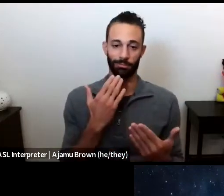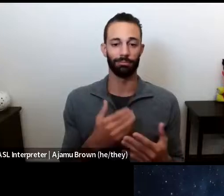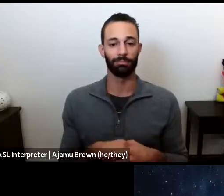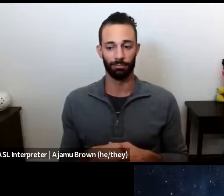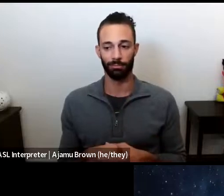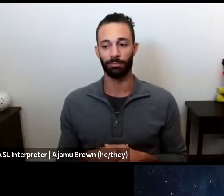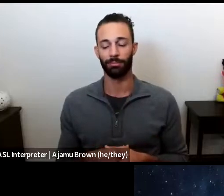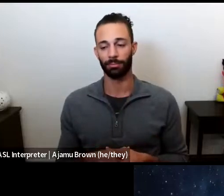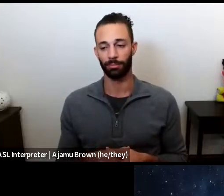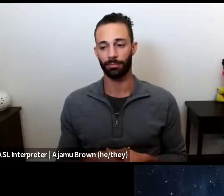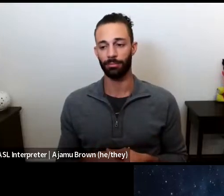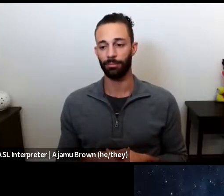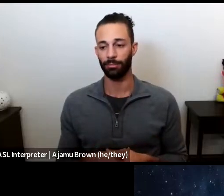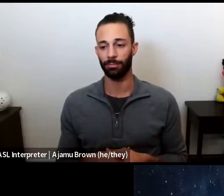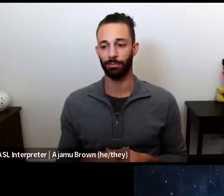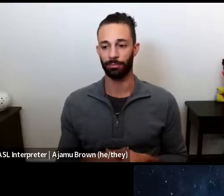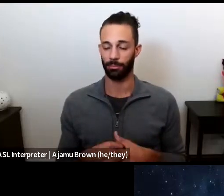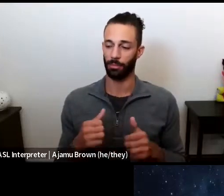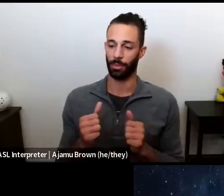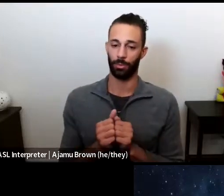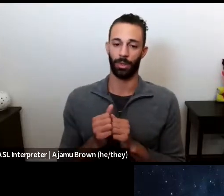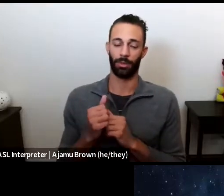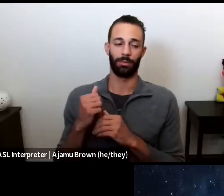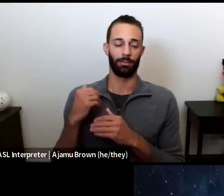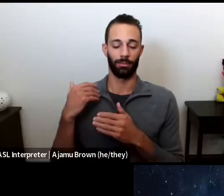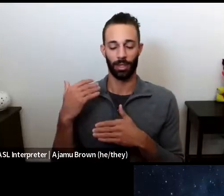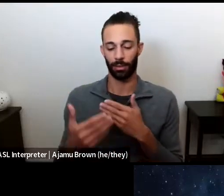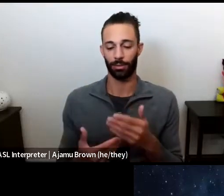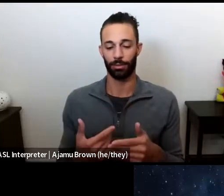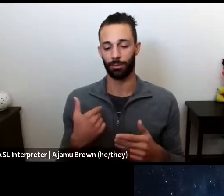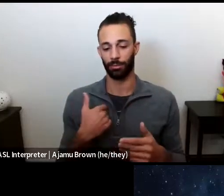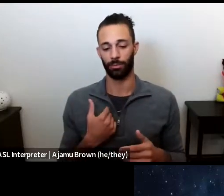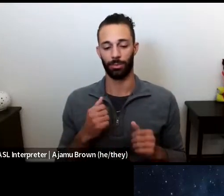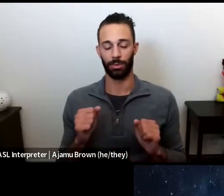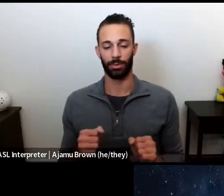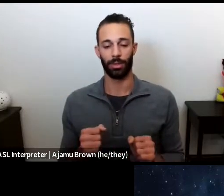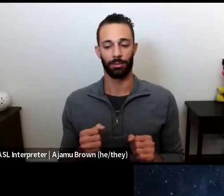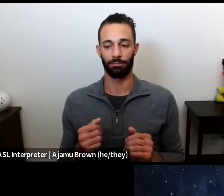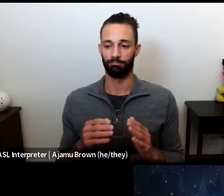Because we can do so much more with them than we can without them.